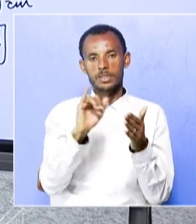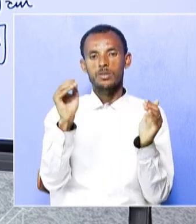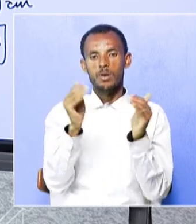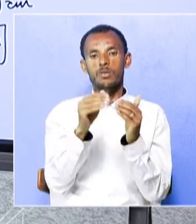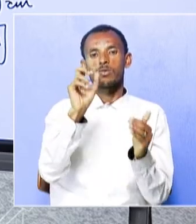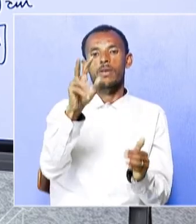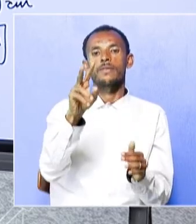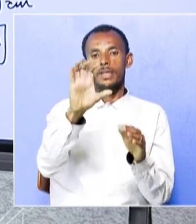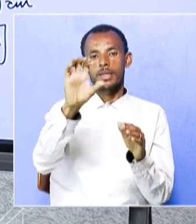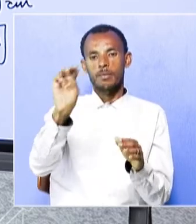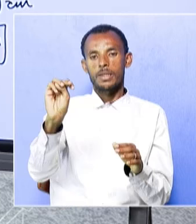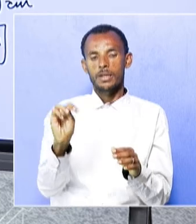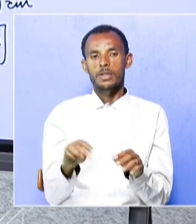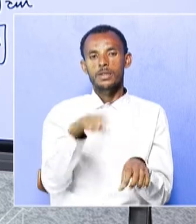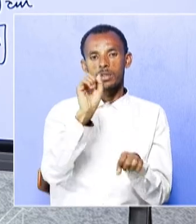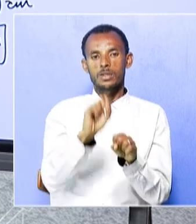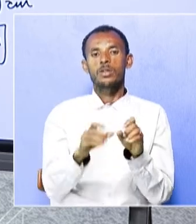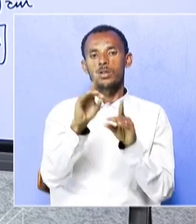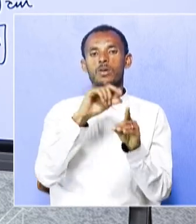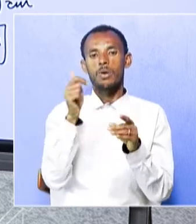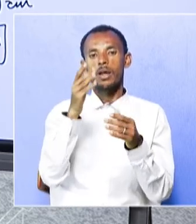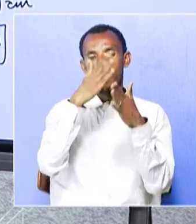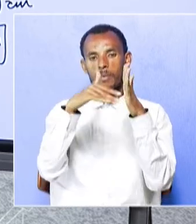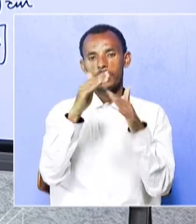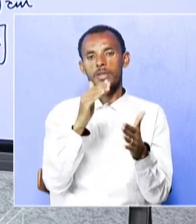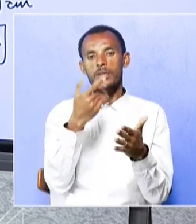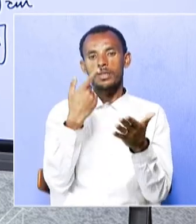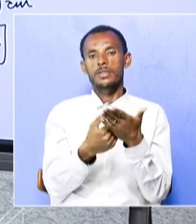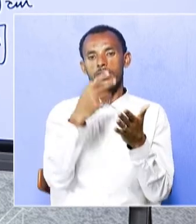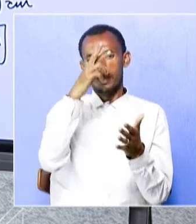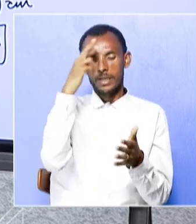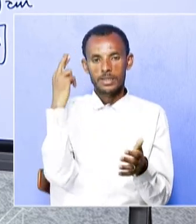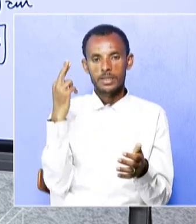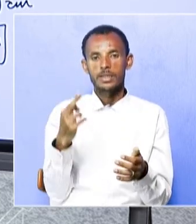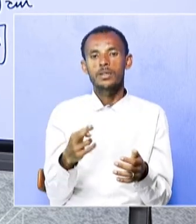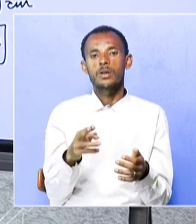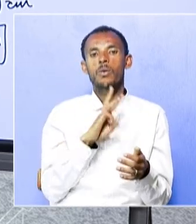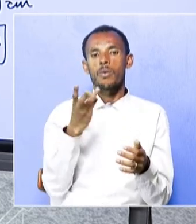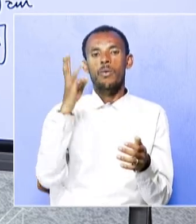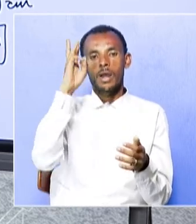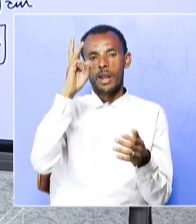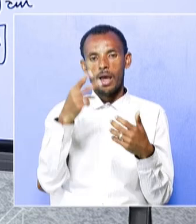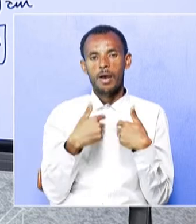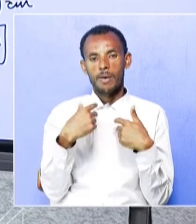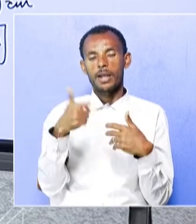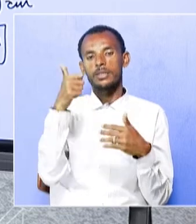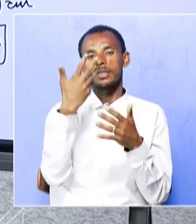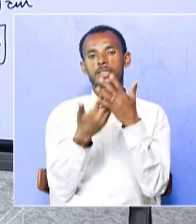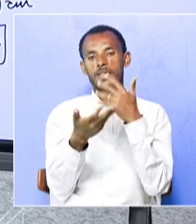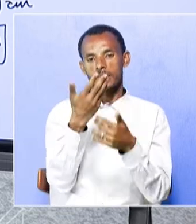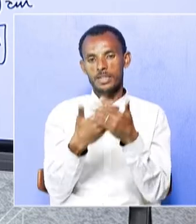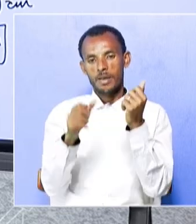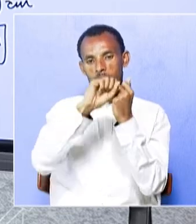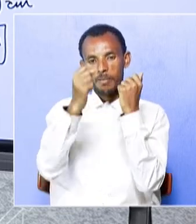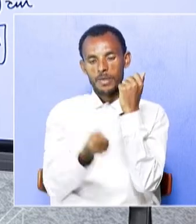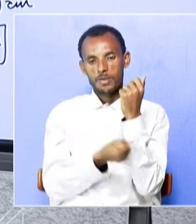12 centimeter. Okay, so don't worry about this case. Okay, we will have another discussion